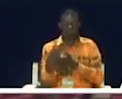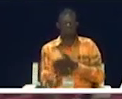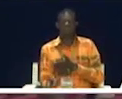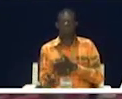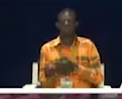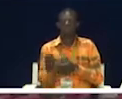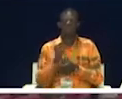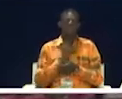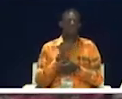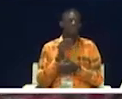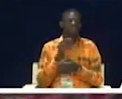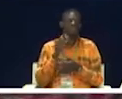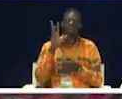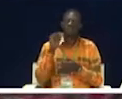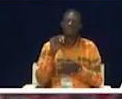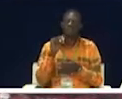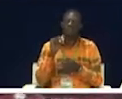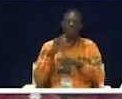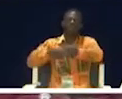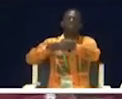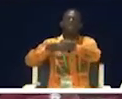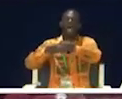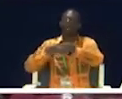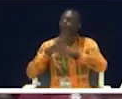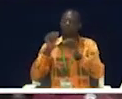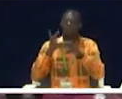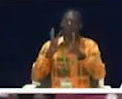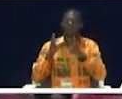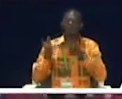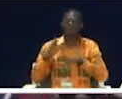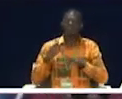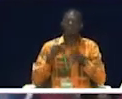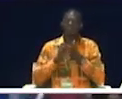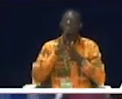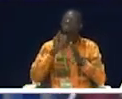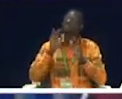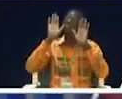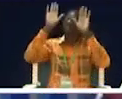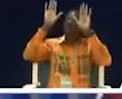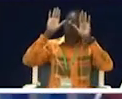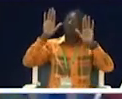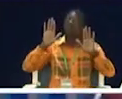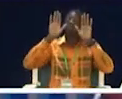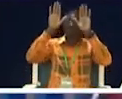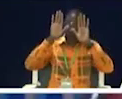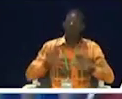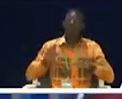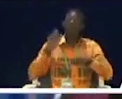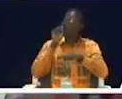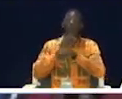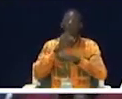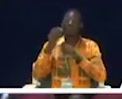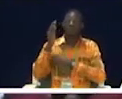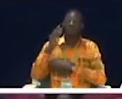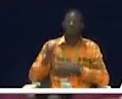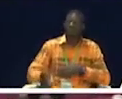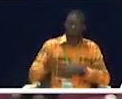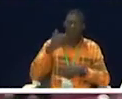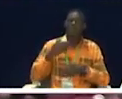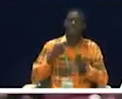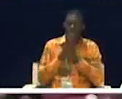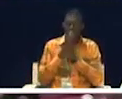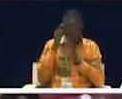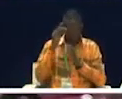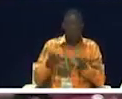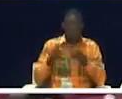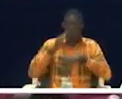I held her. I said, no way. It's a miracle working God. I shook her. Come back.